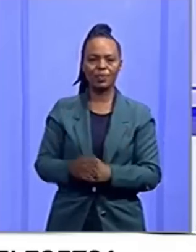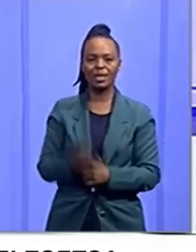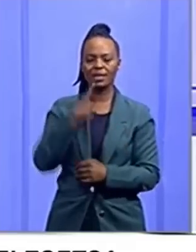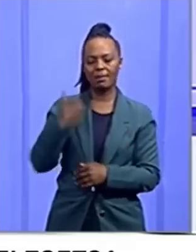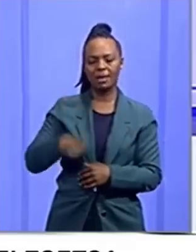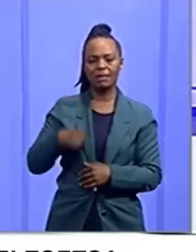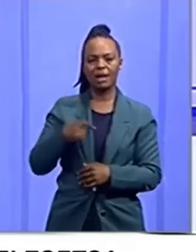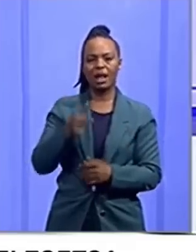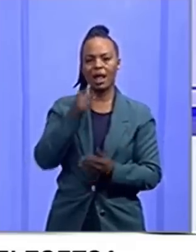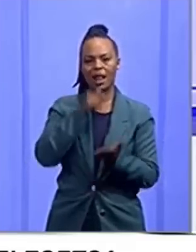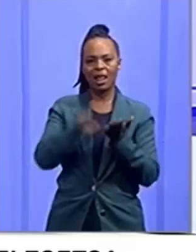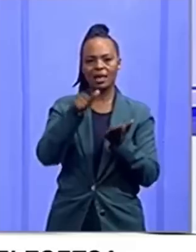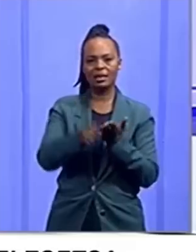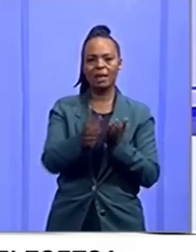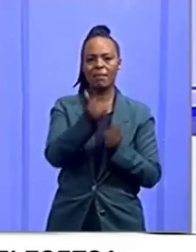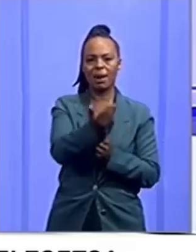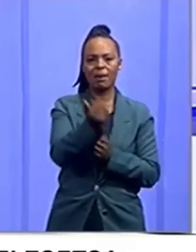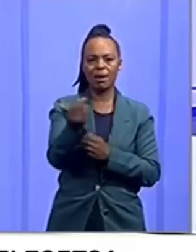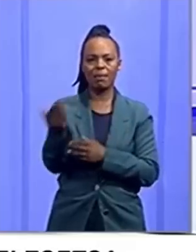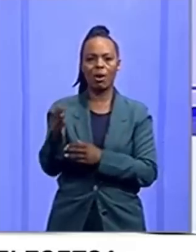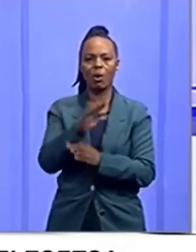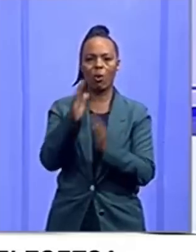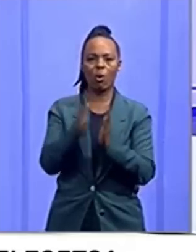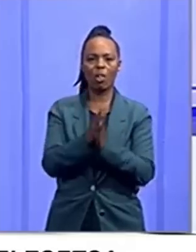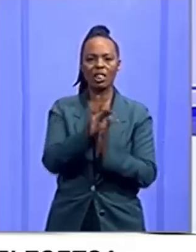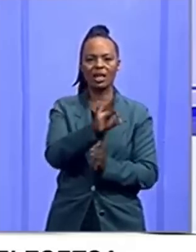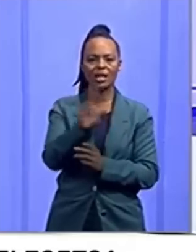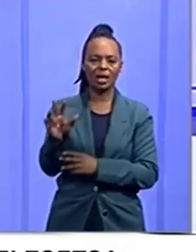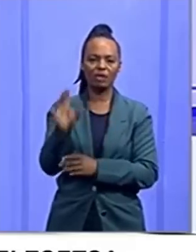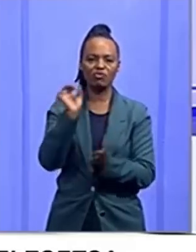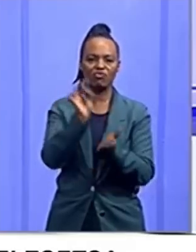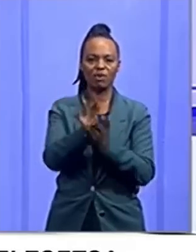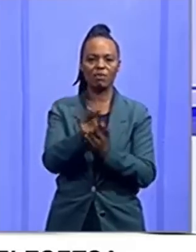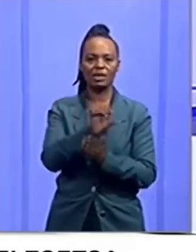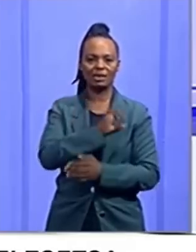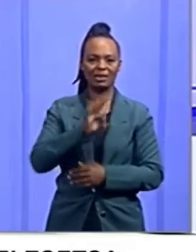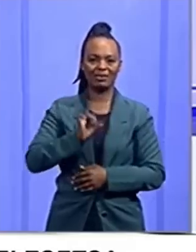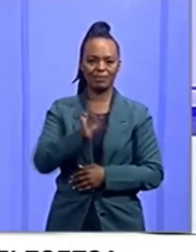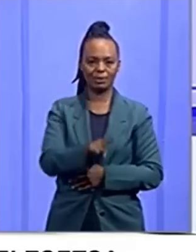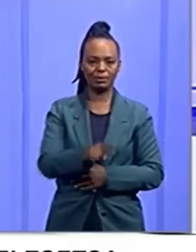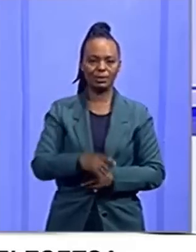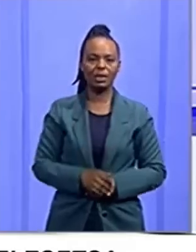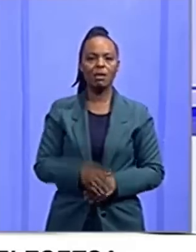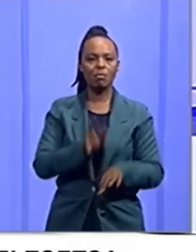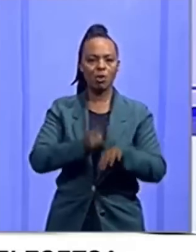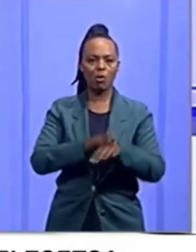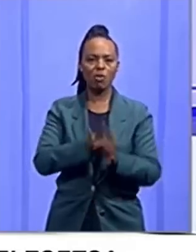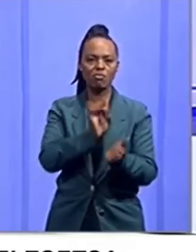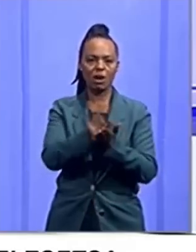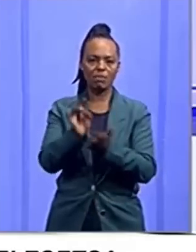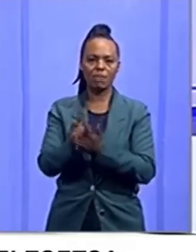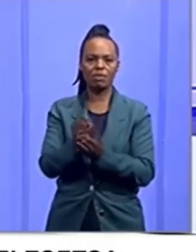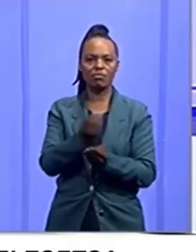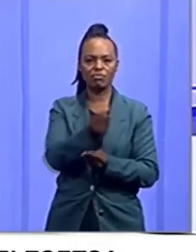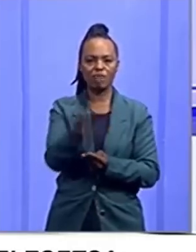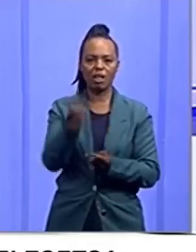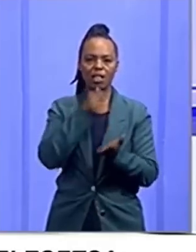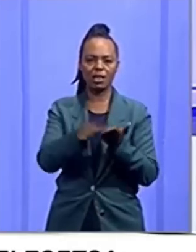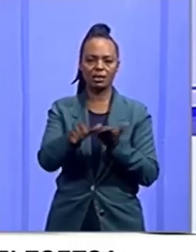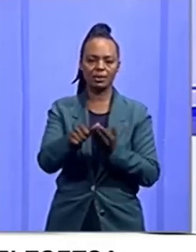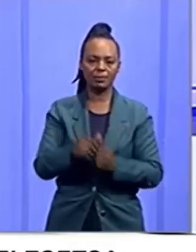botse makwalo a le 38 a go belesetsa badiri mme o tla tswelela gore bola a mangwe gape.